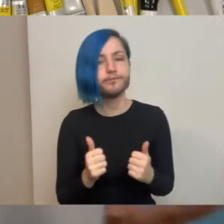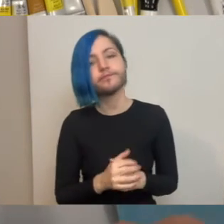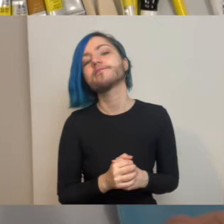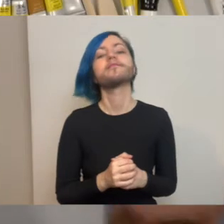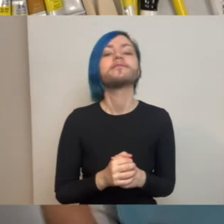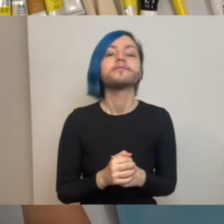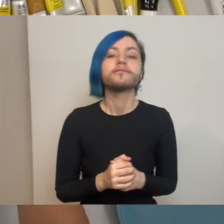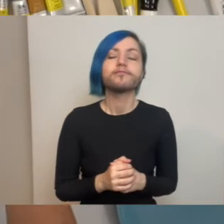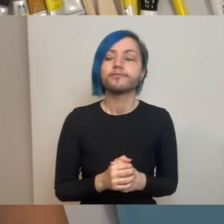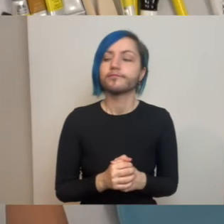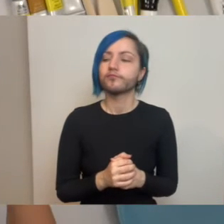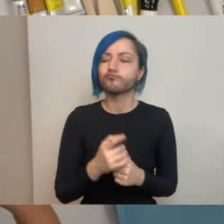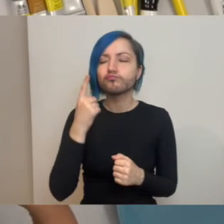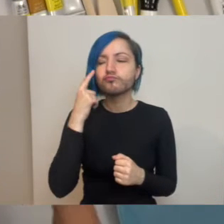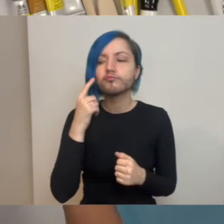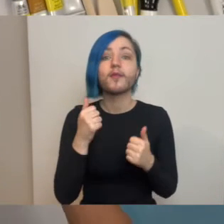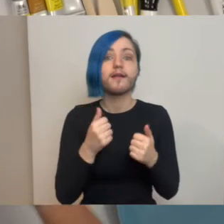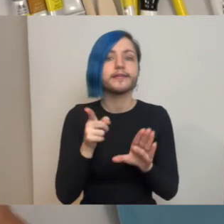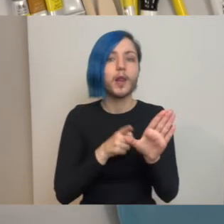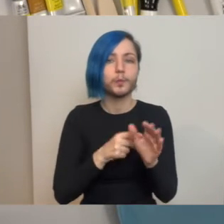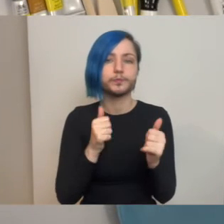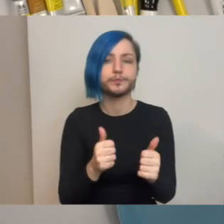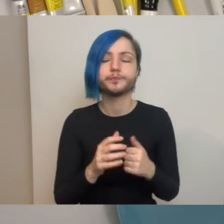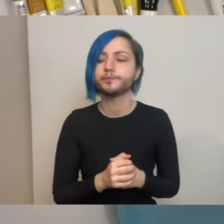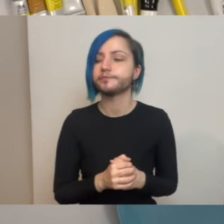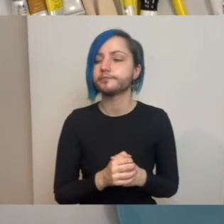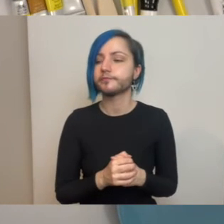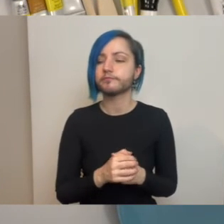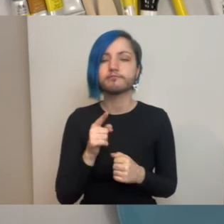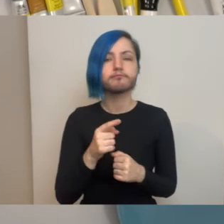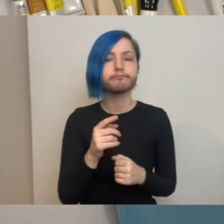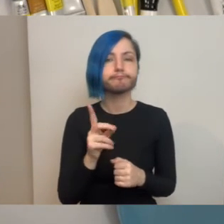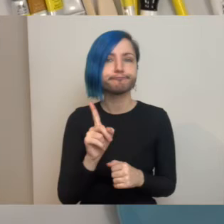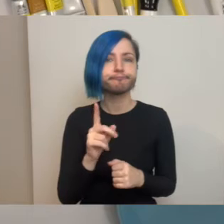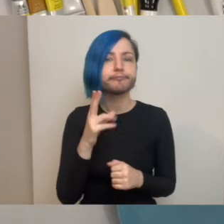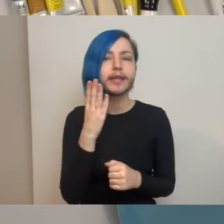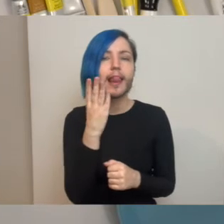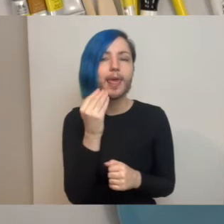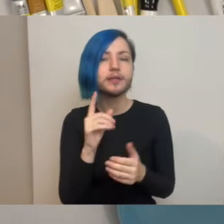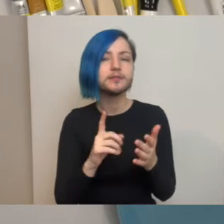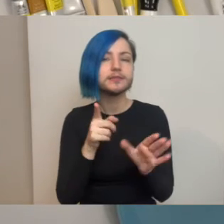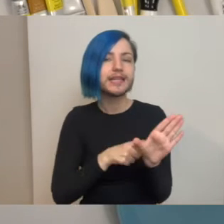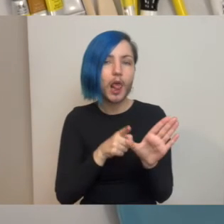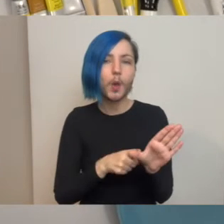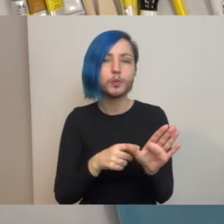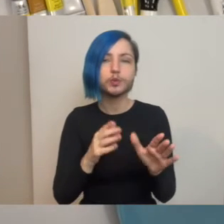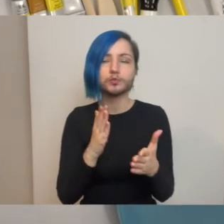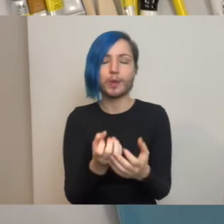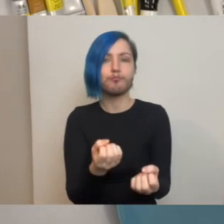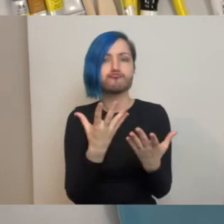And let's see, yellow. This is lemon yellow, so it's quite a